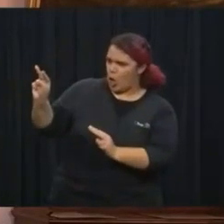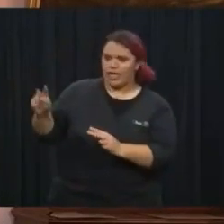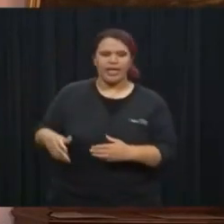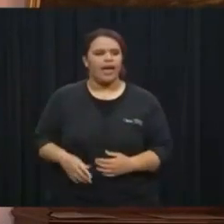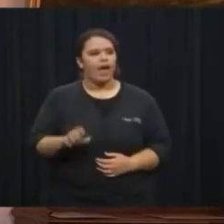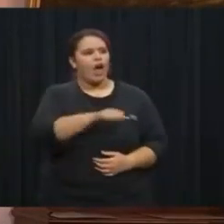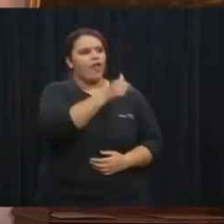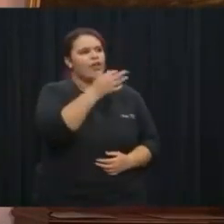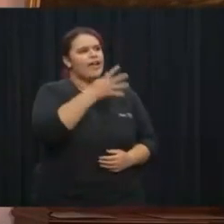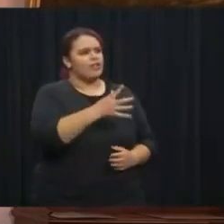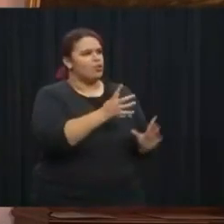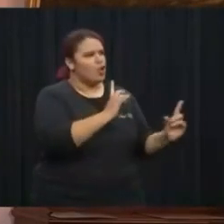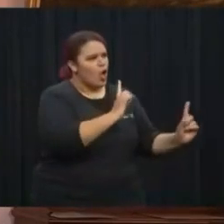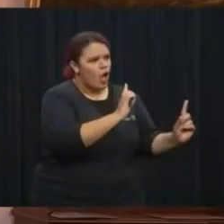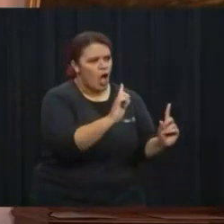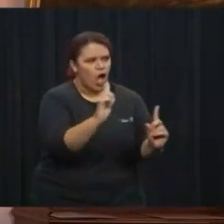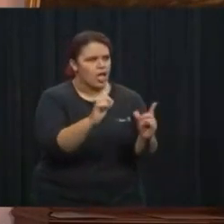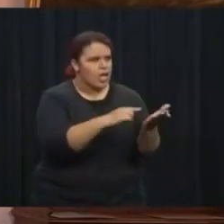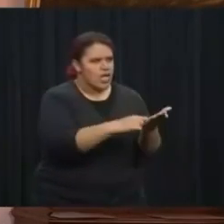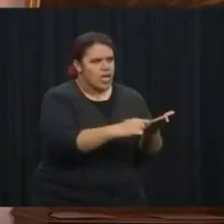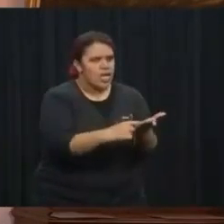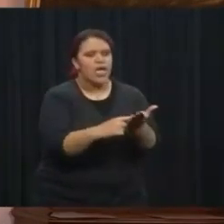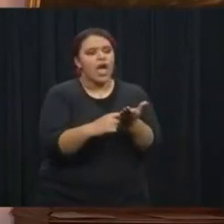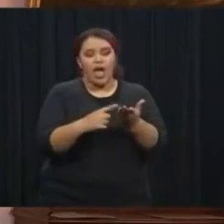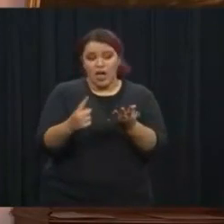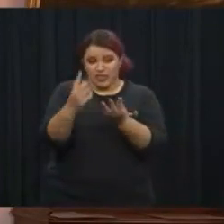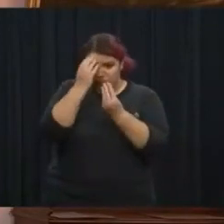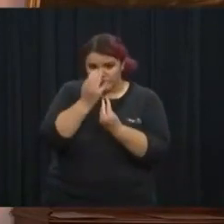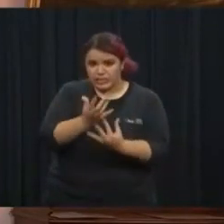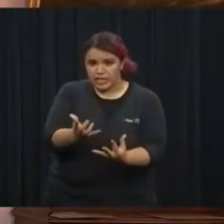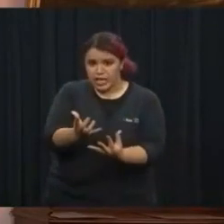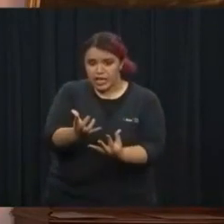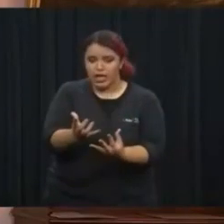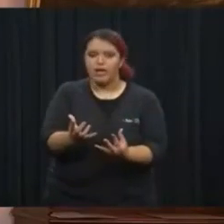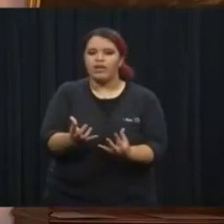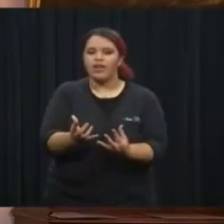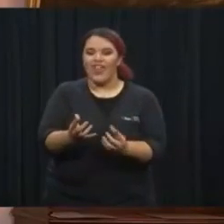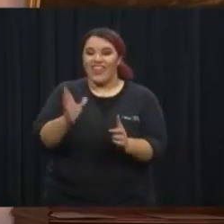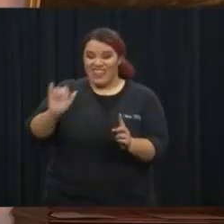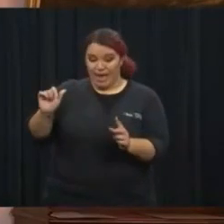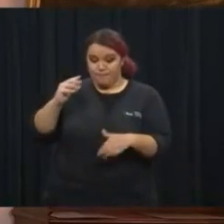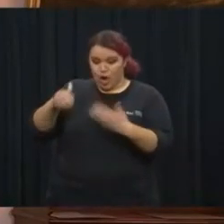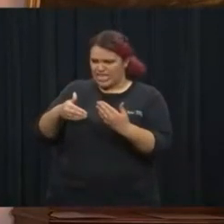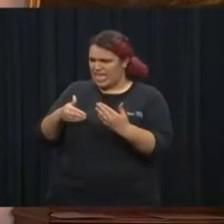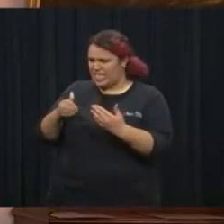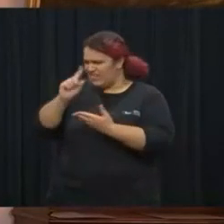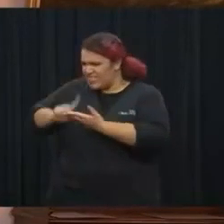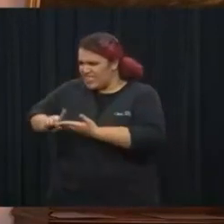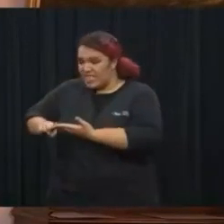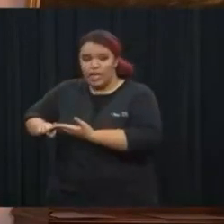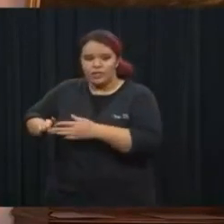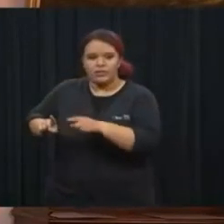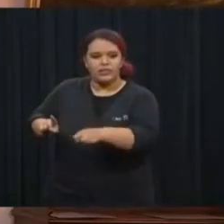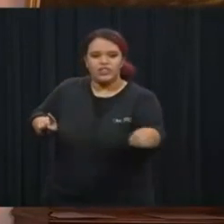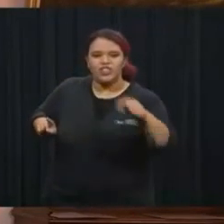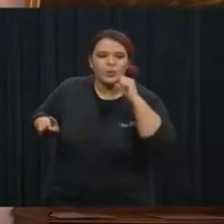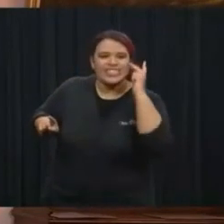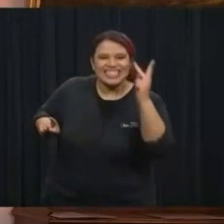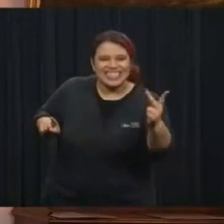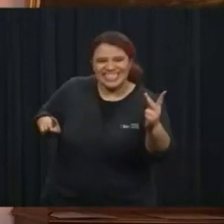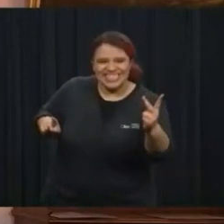833-4-ASK-ODH, that is the number one asked question about testing. And I know people, are afraid that they can't be tested. But what I want you to